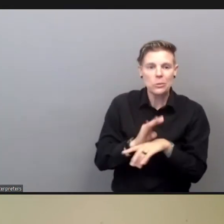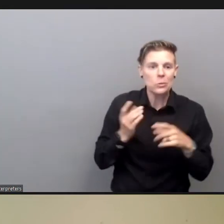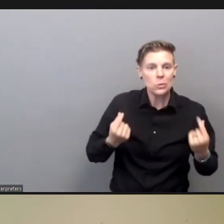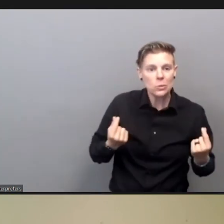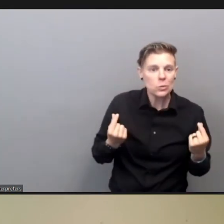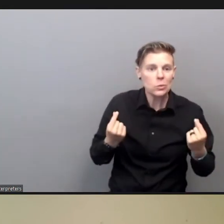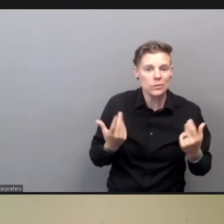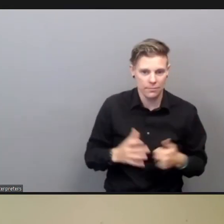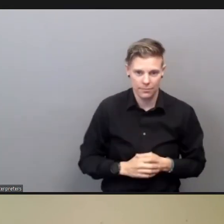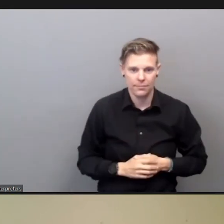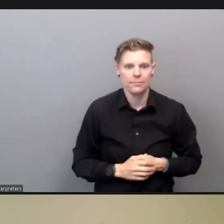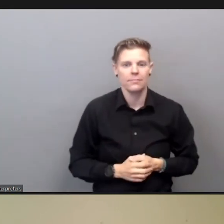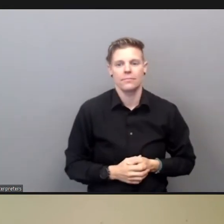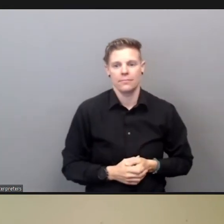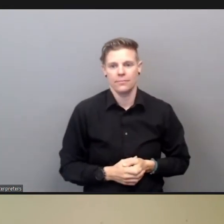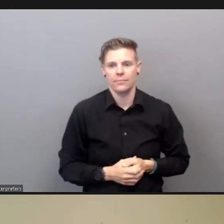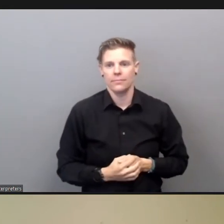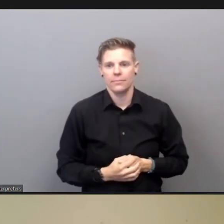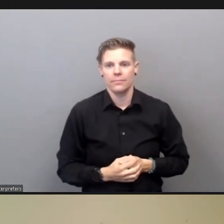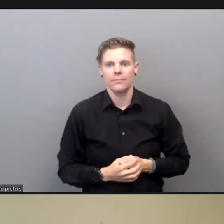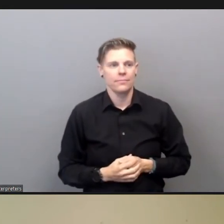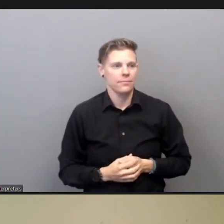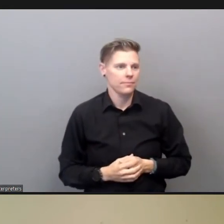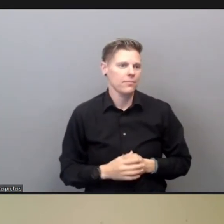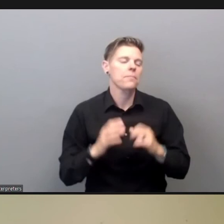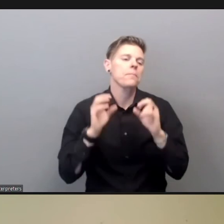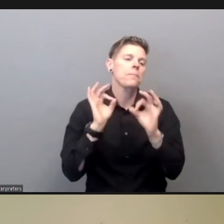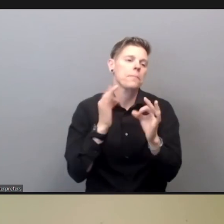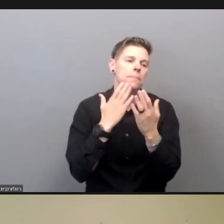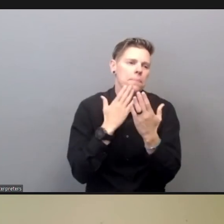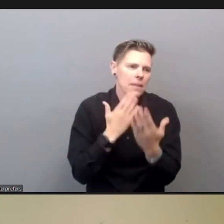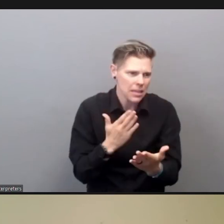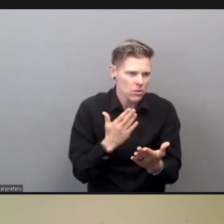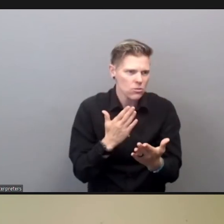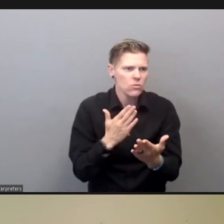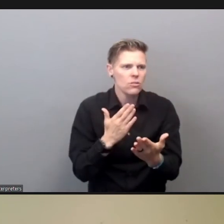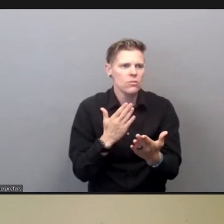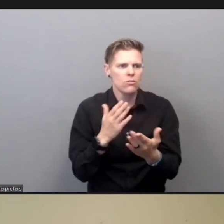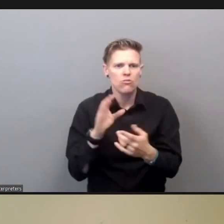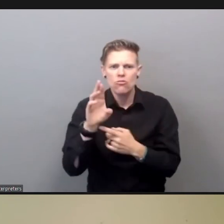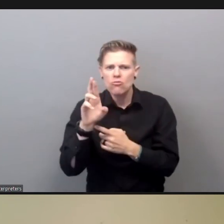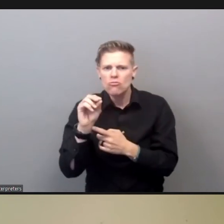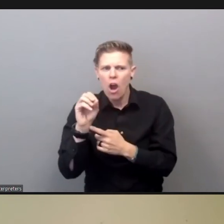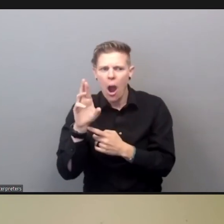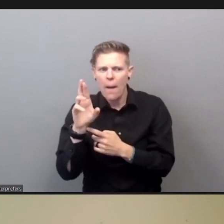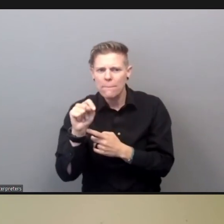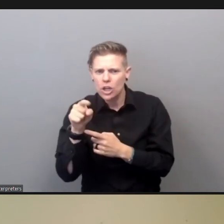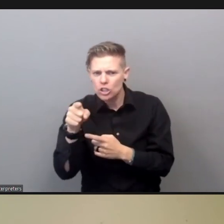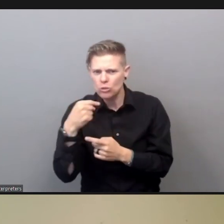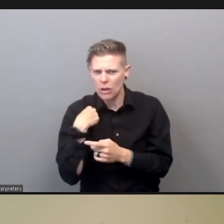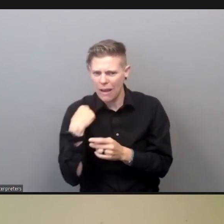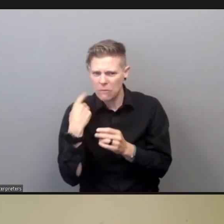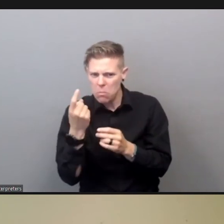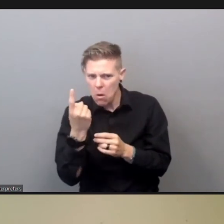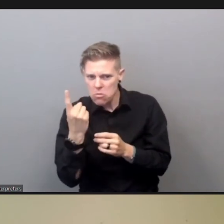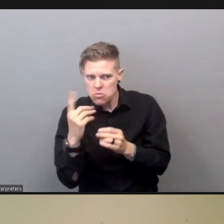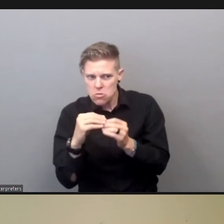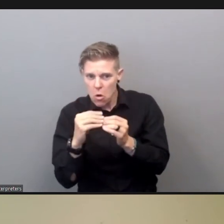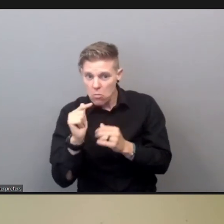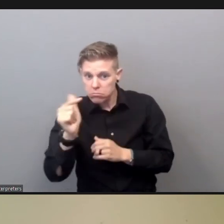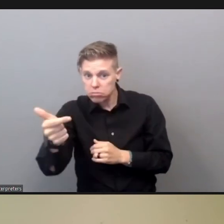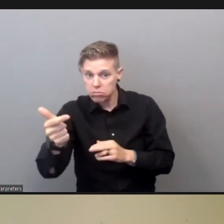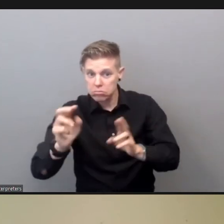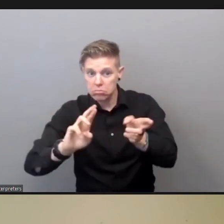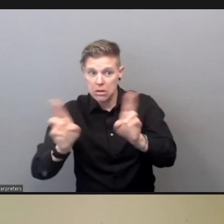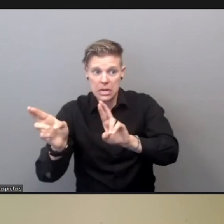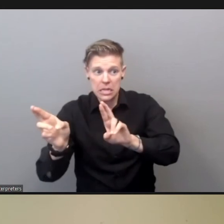All right, thanks so much, Ricky. And I know, Robert, you said you had a couple questions. Yeah, you wanted to ask? Yes, I